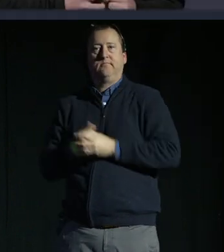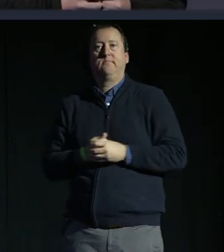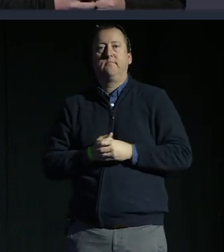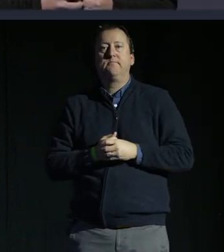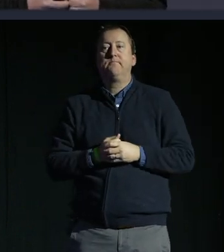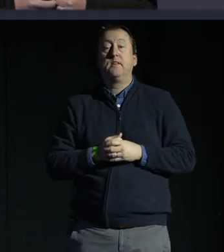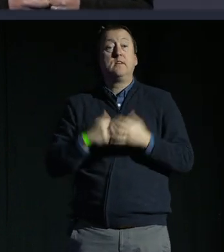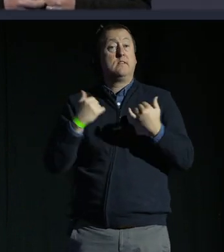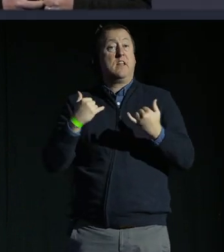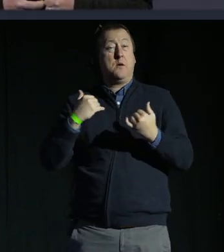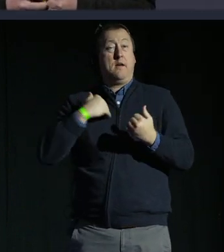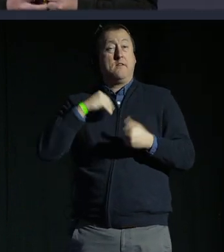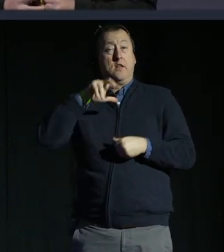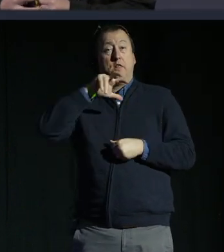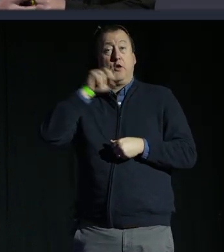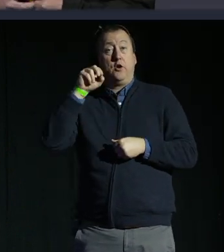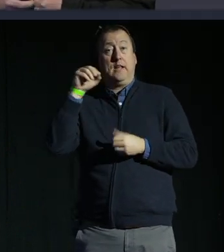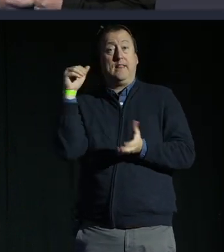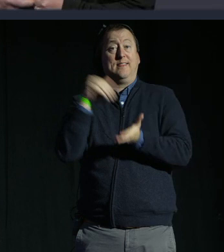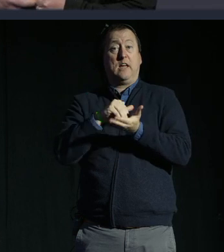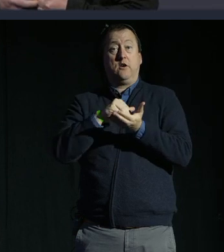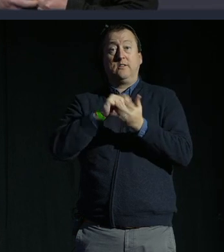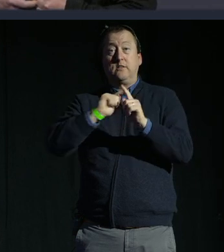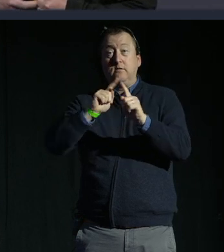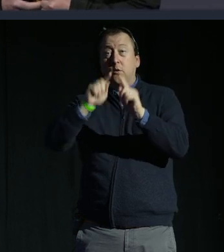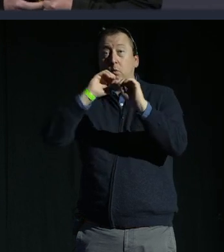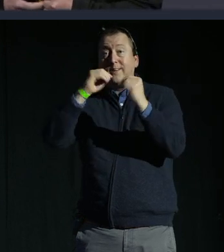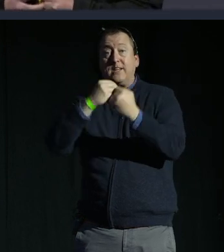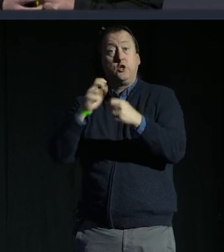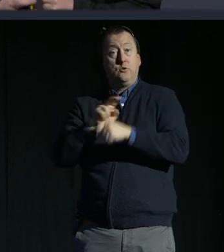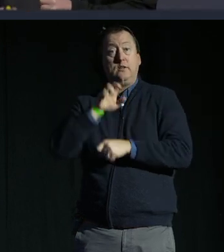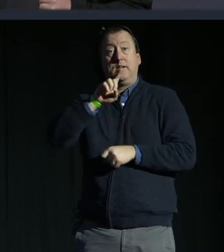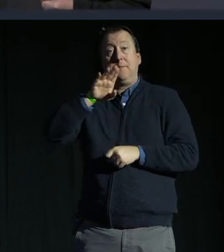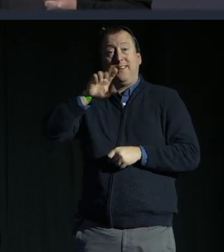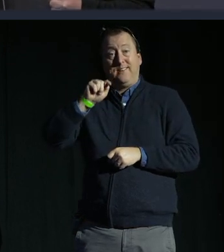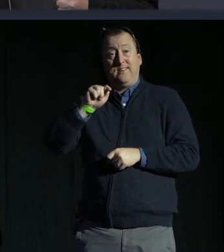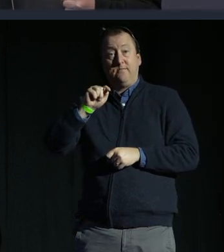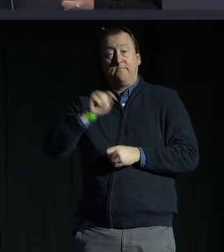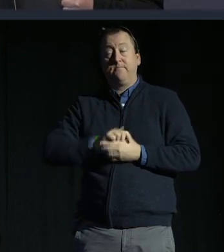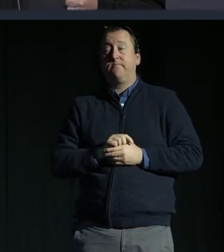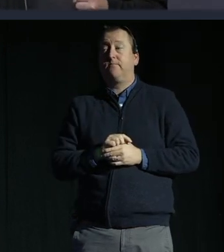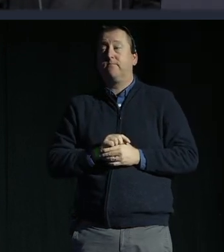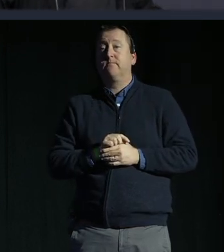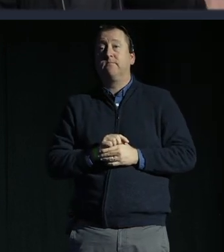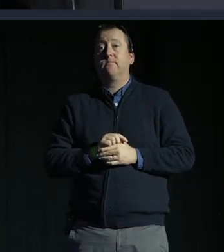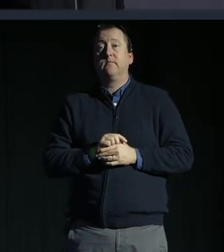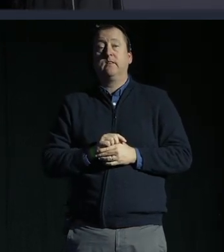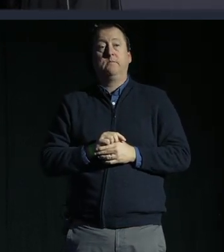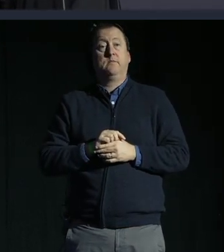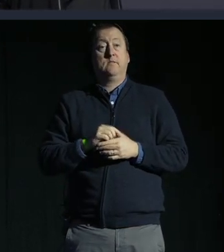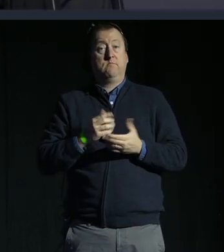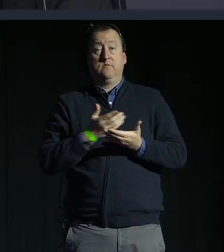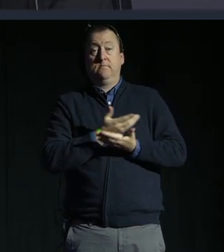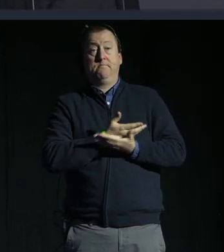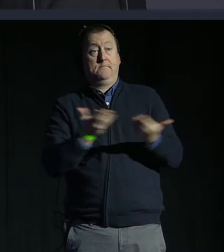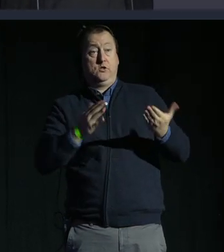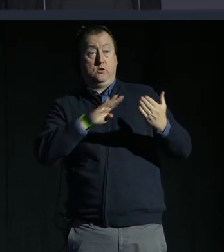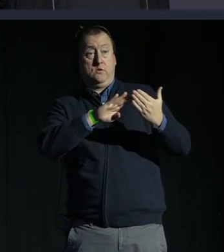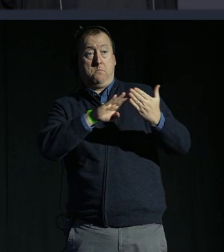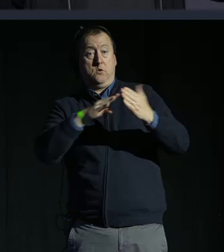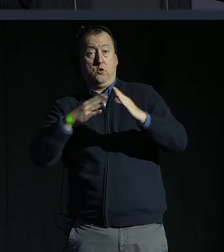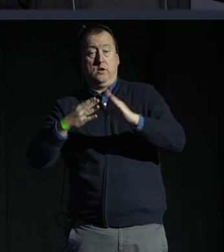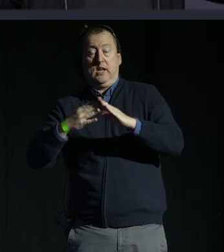Today, there are 30,000 organizations using DBT in production. The community has become